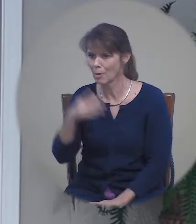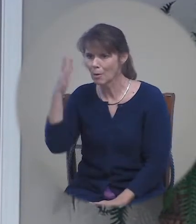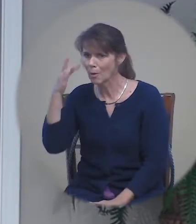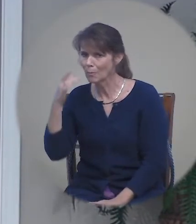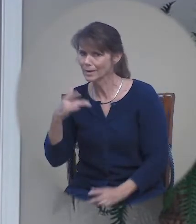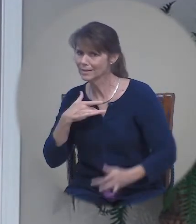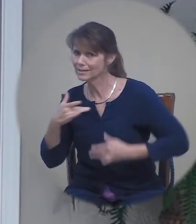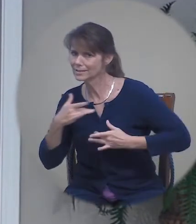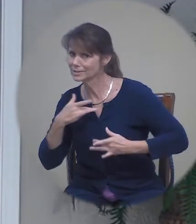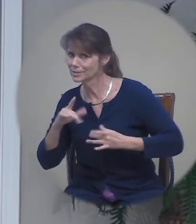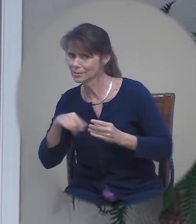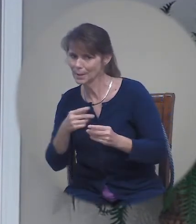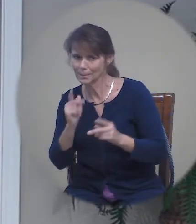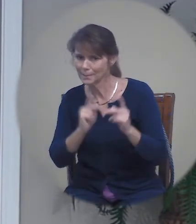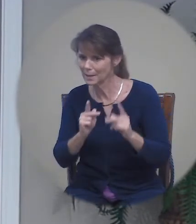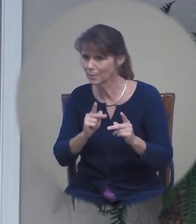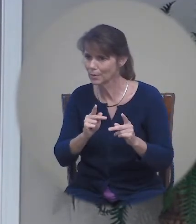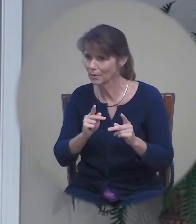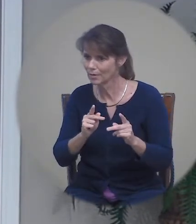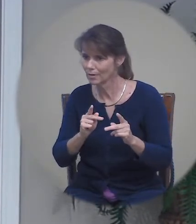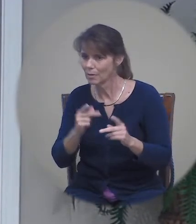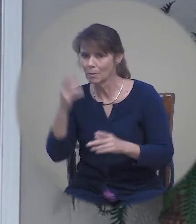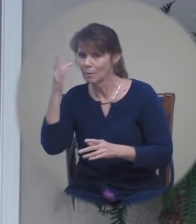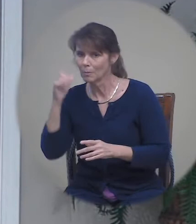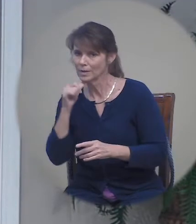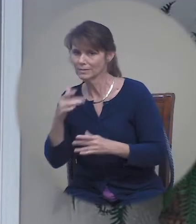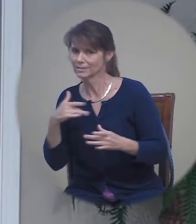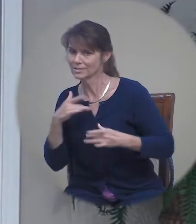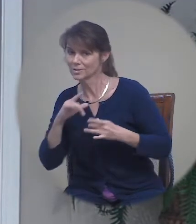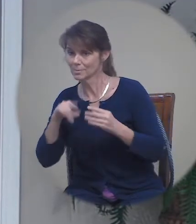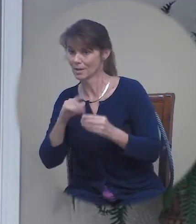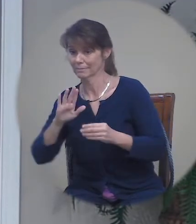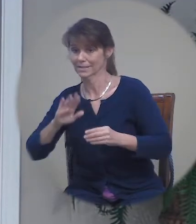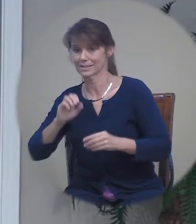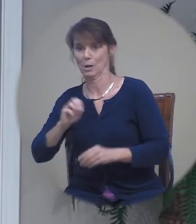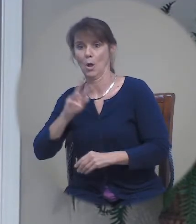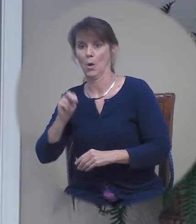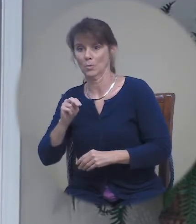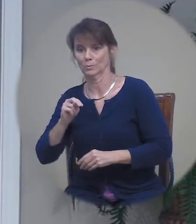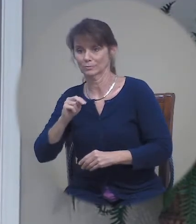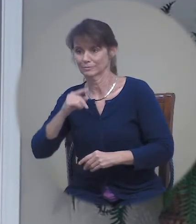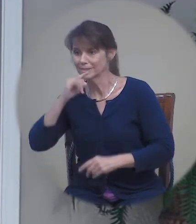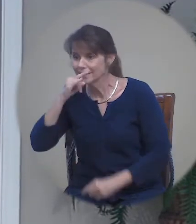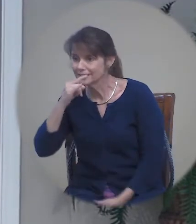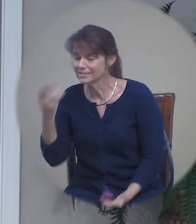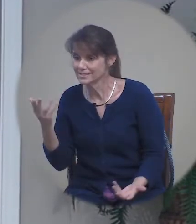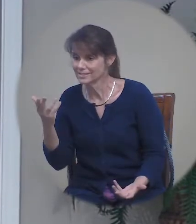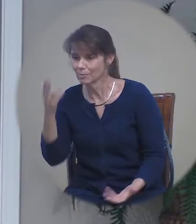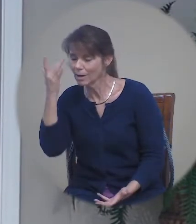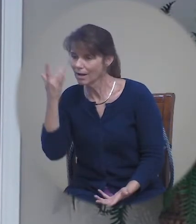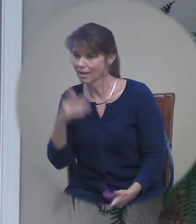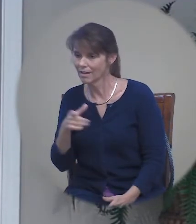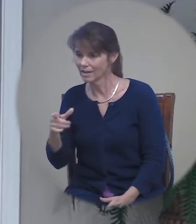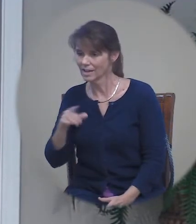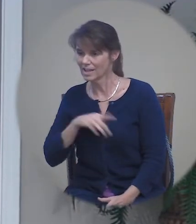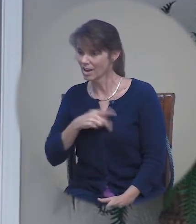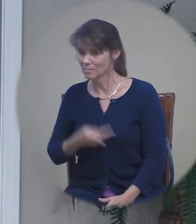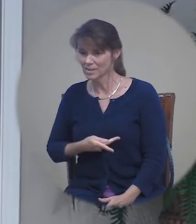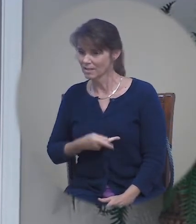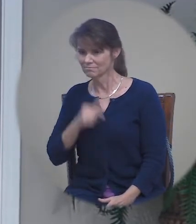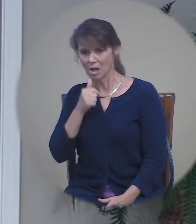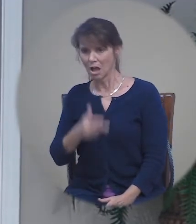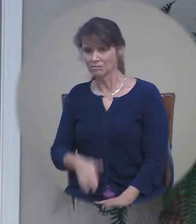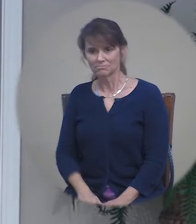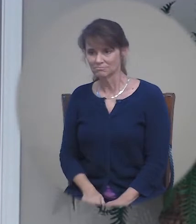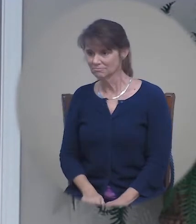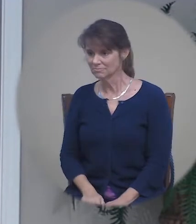about the people that will come after him, his own children, in this pronouncement. It should have devastated him, but it didn't. Yeah. Now,